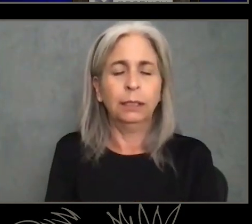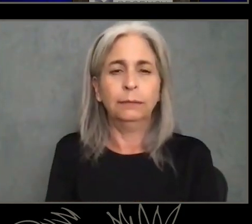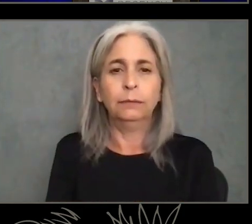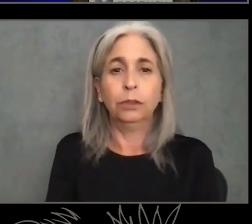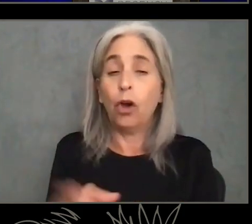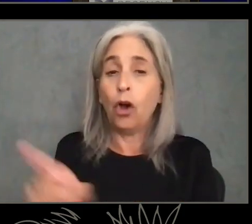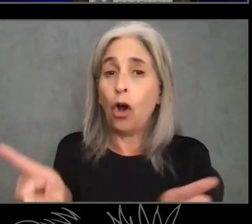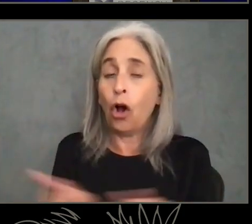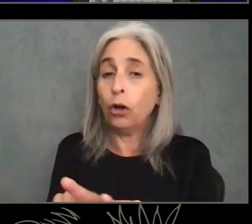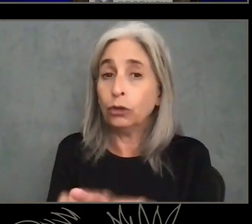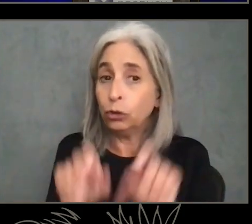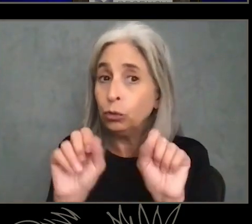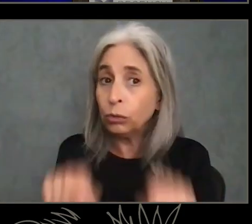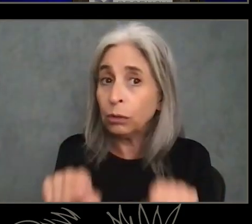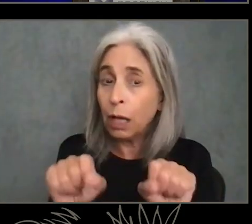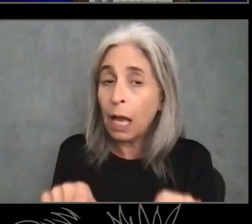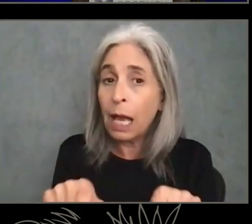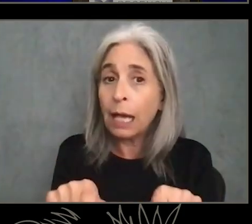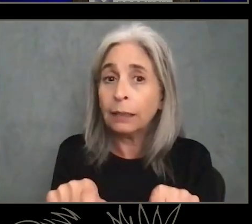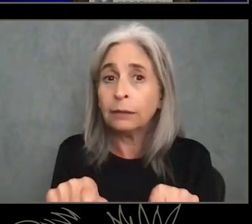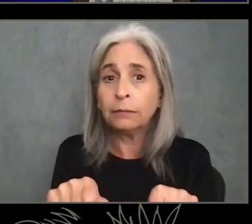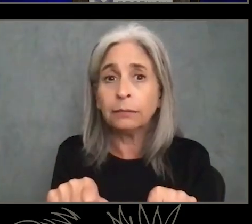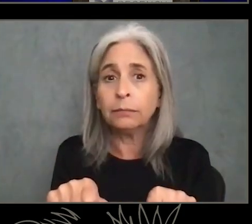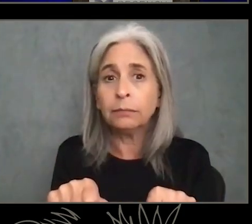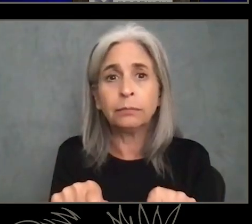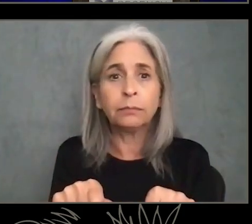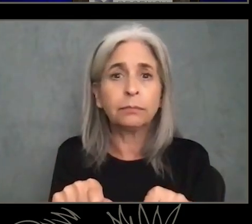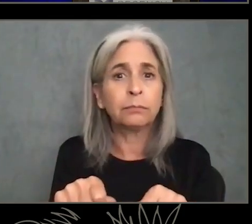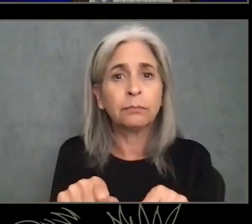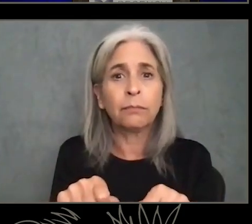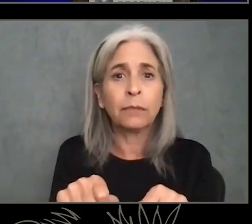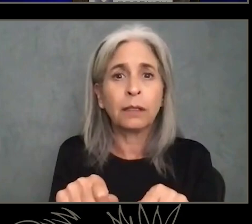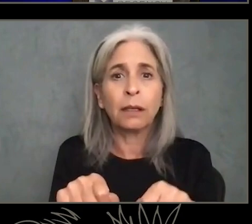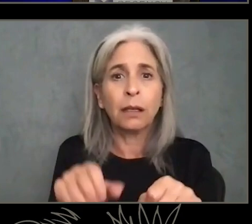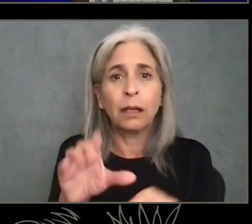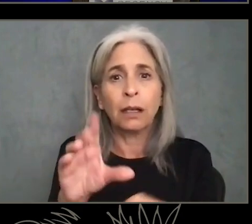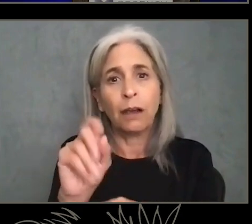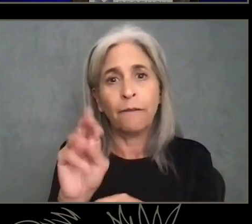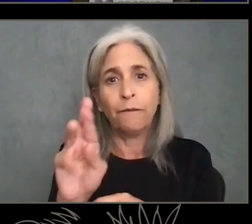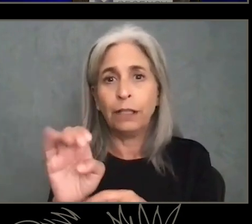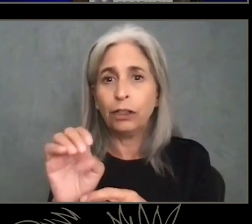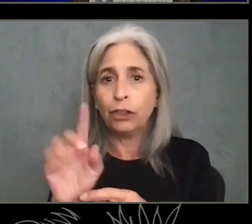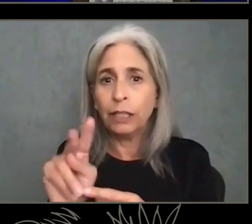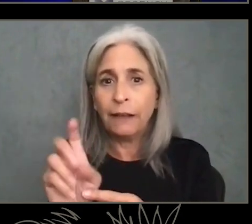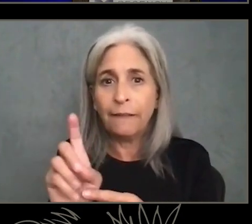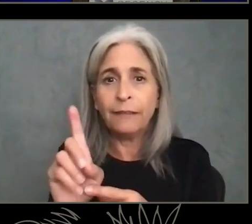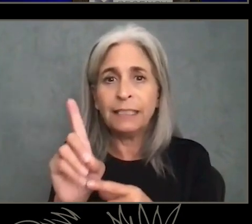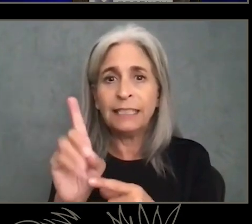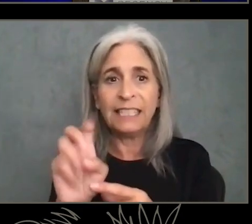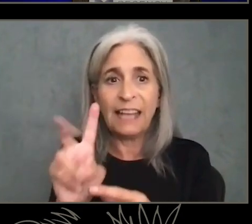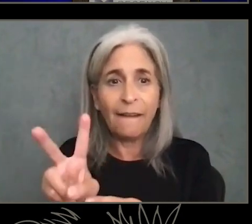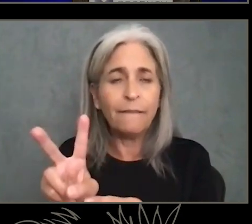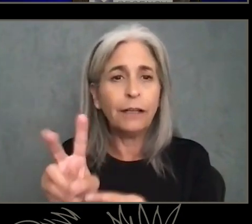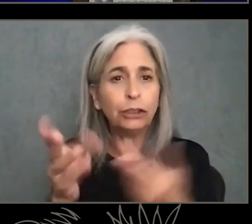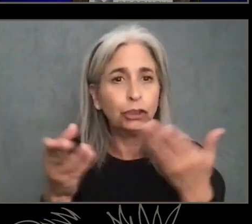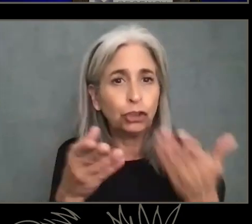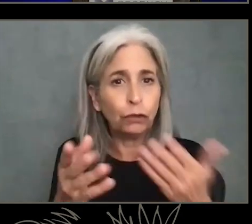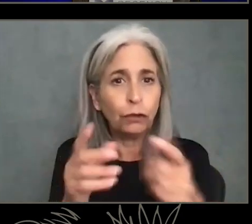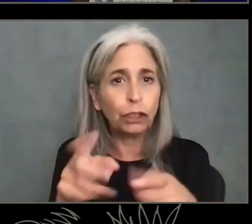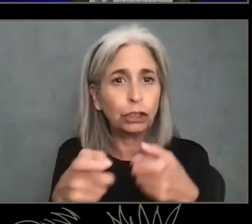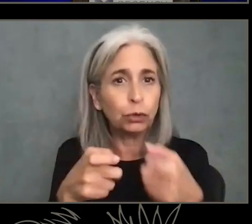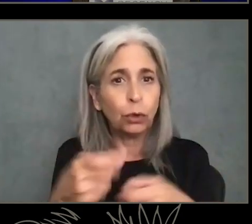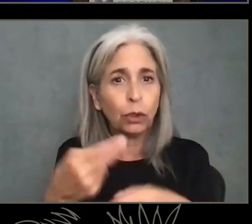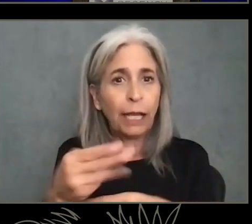You can also do things like I mentioned, configure the dev server, control HMR. These kind of build up an architecture that you